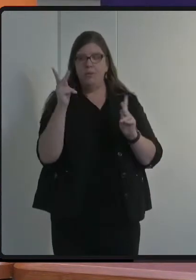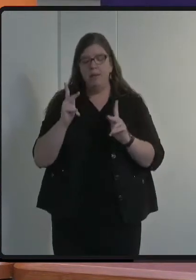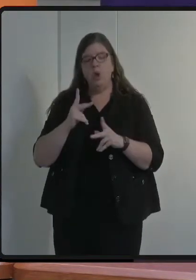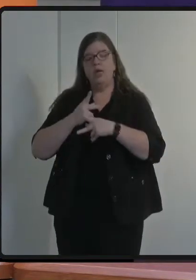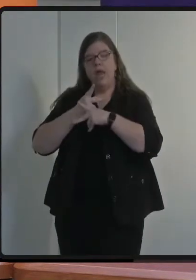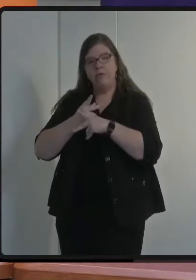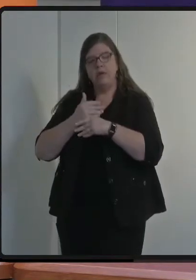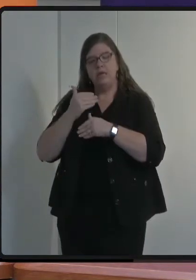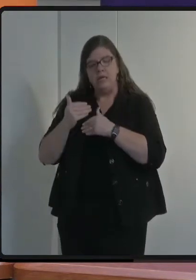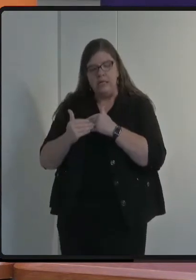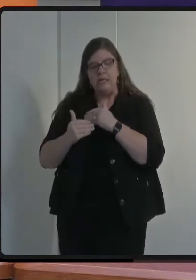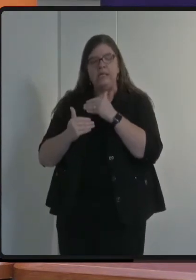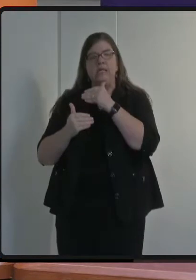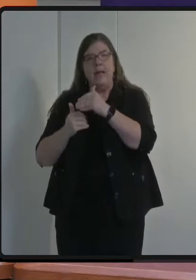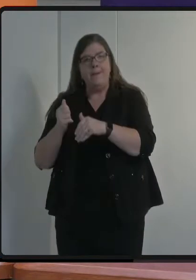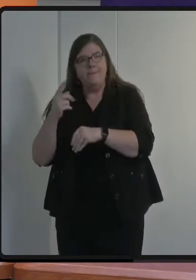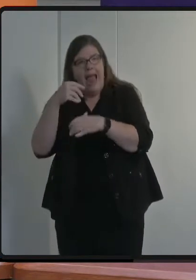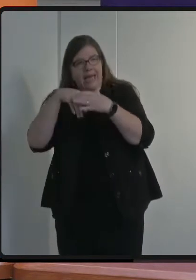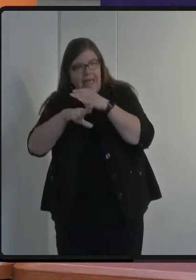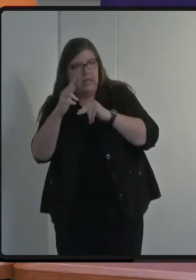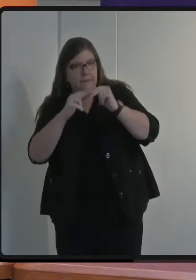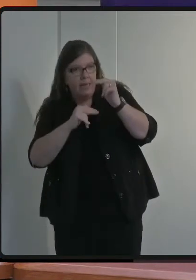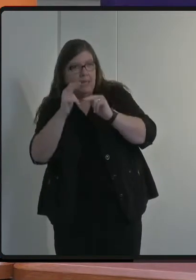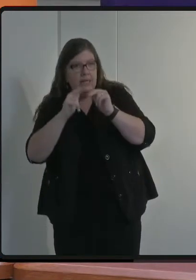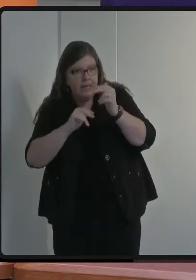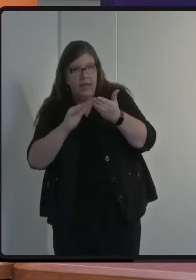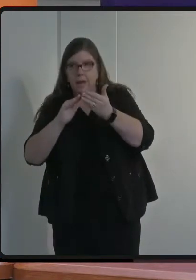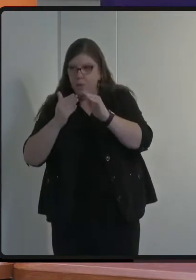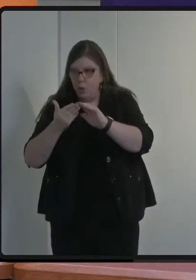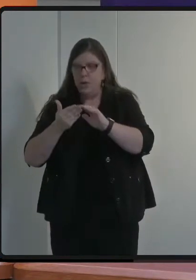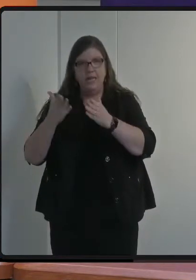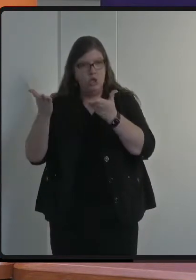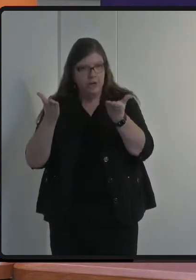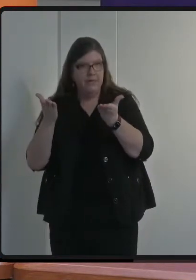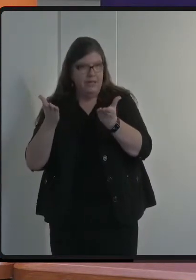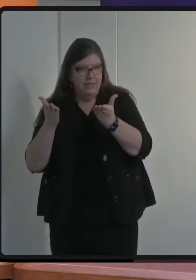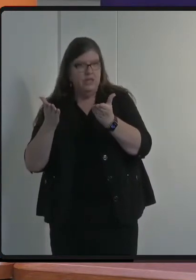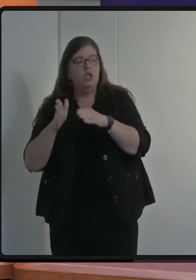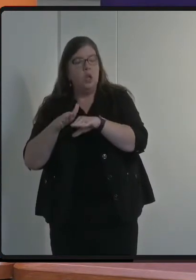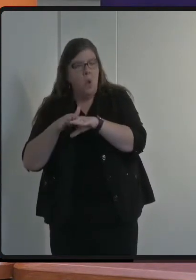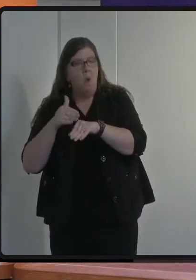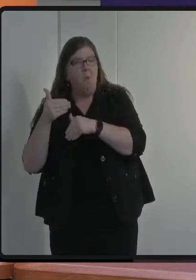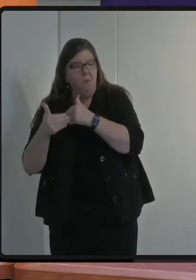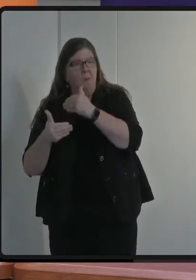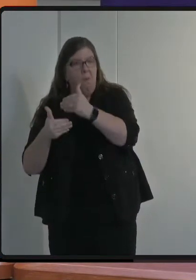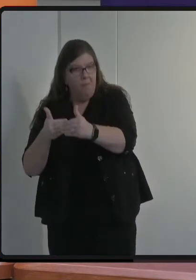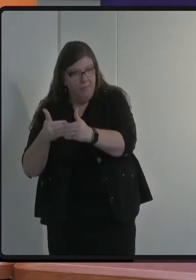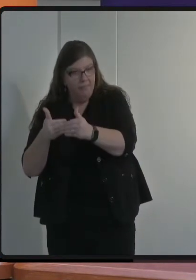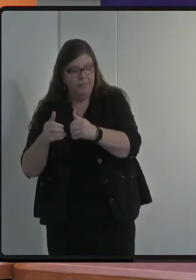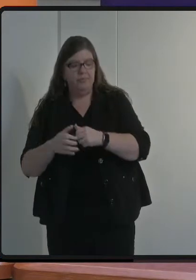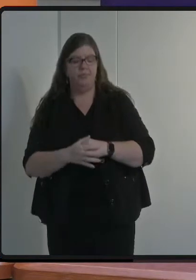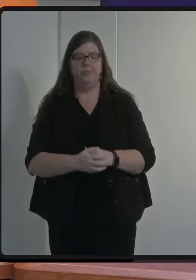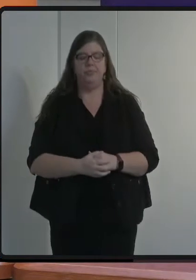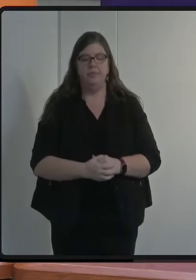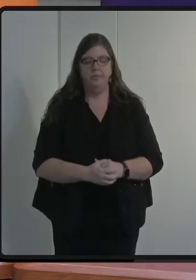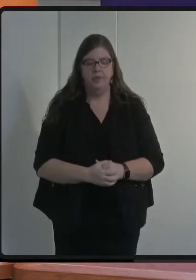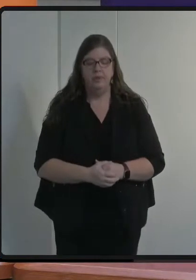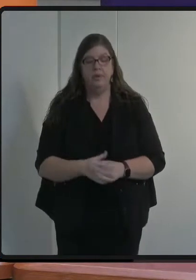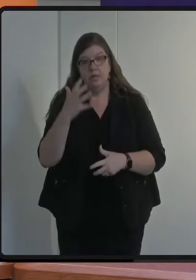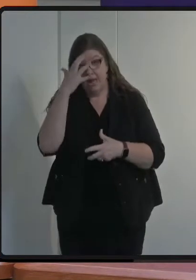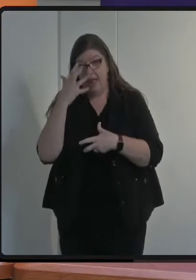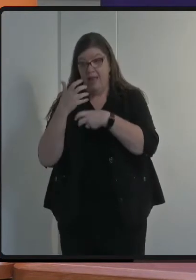beginning to cross the thresholds back into buildings and community services. The intersectionality